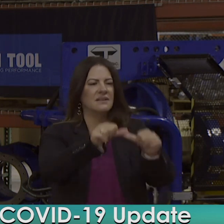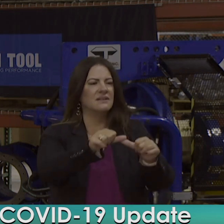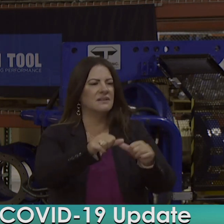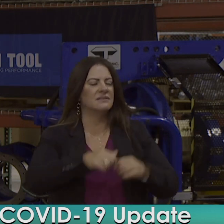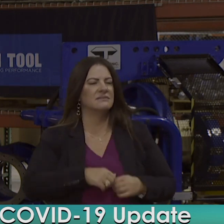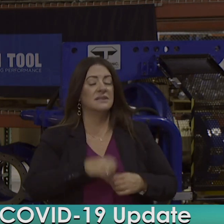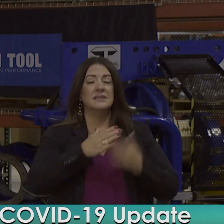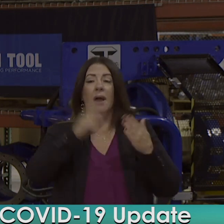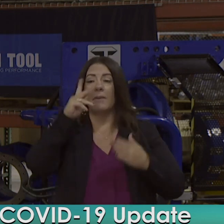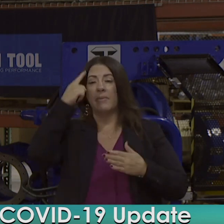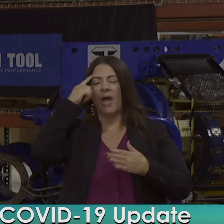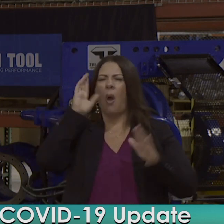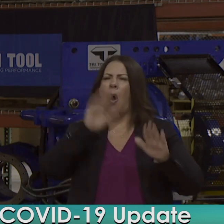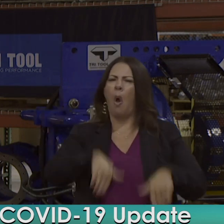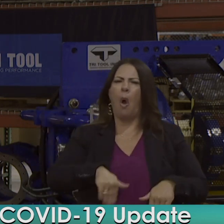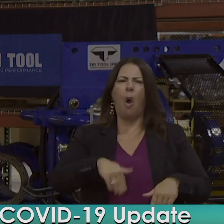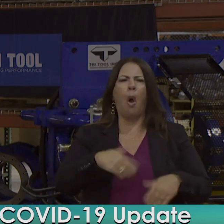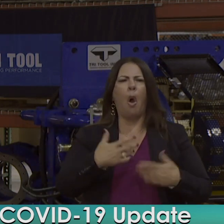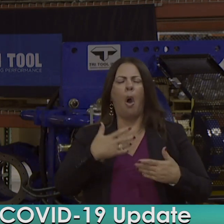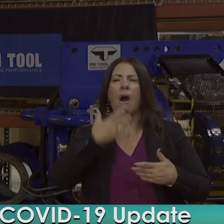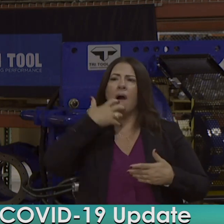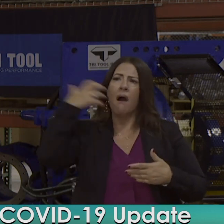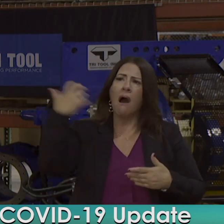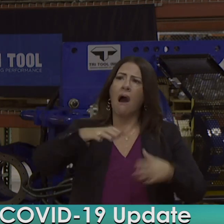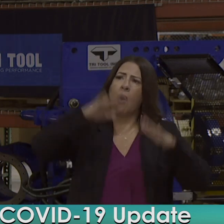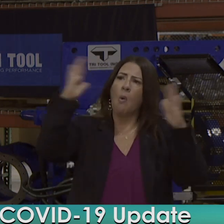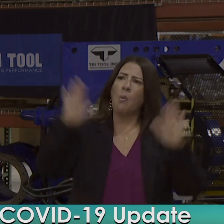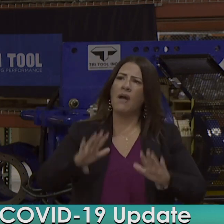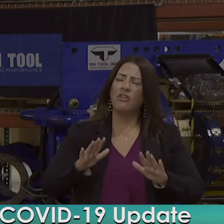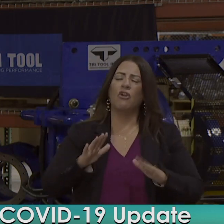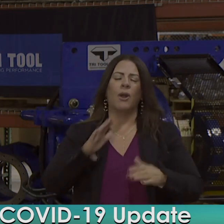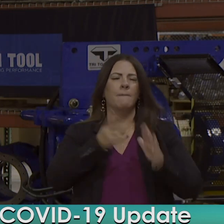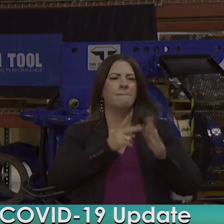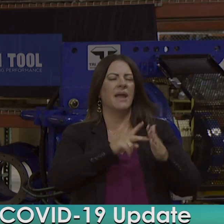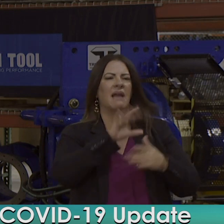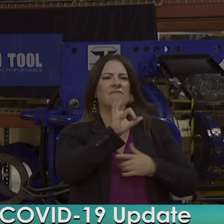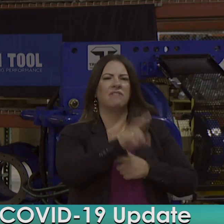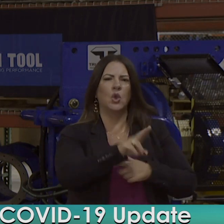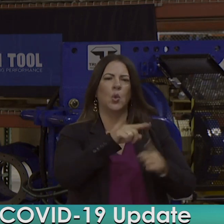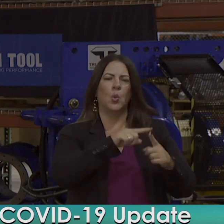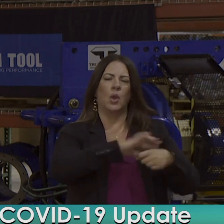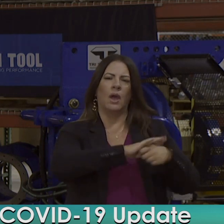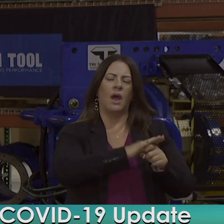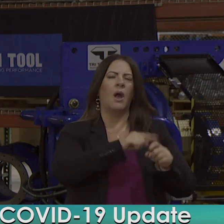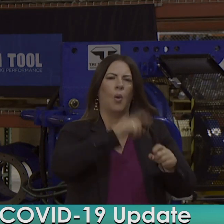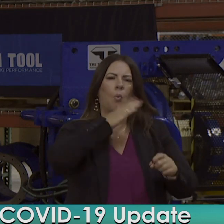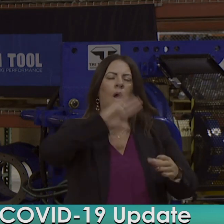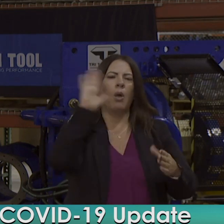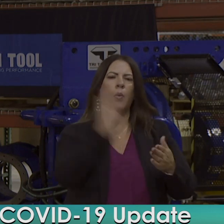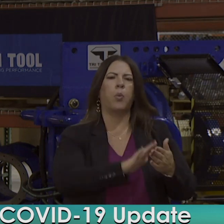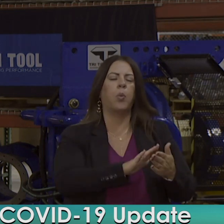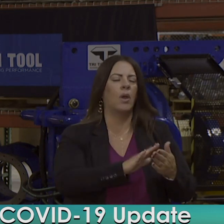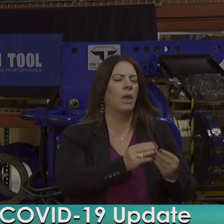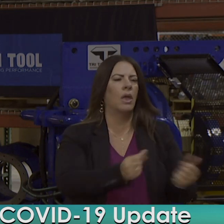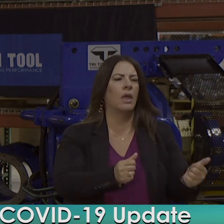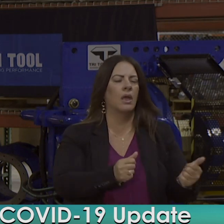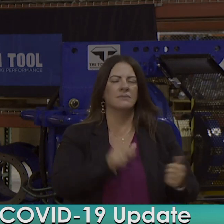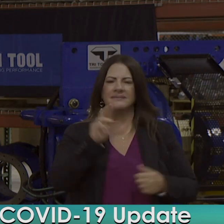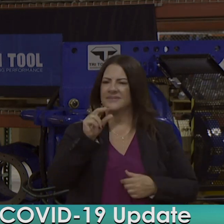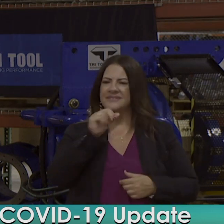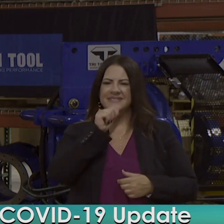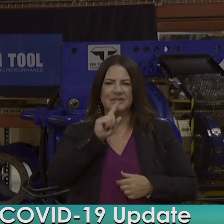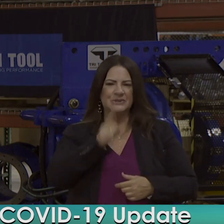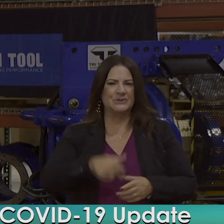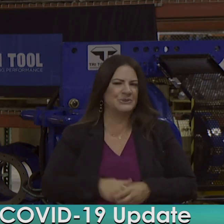seasonal disease and triple-digit weather will annihilate it. Look at these states that are seeing unprecedented